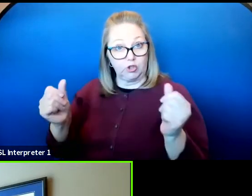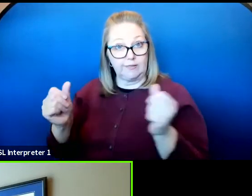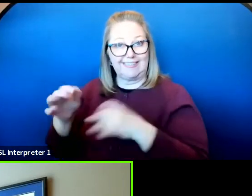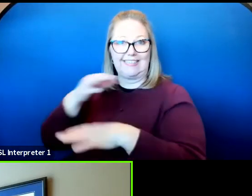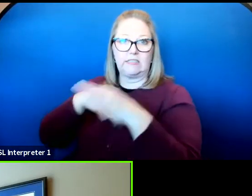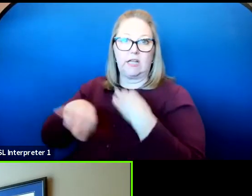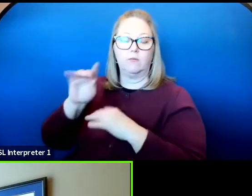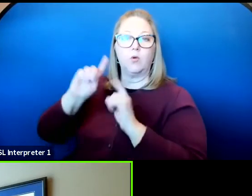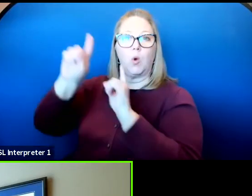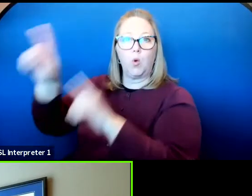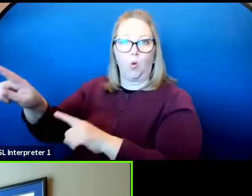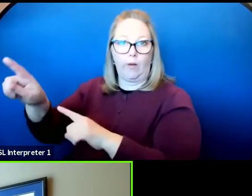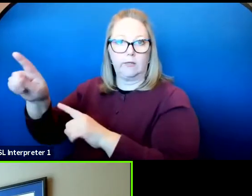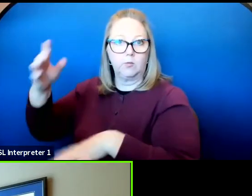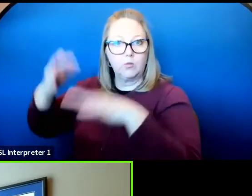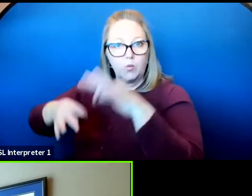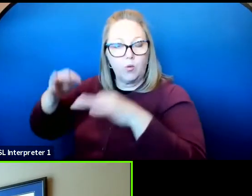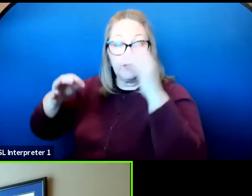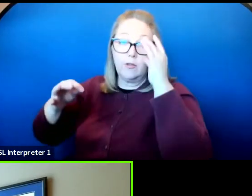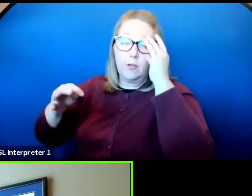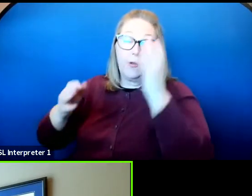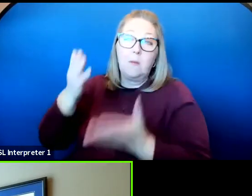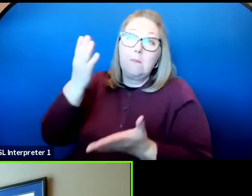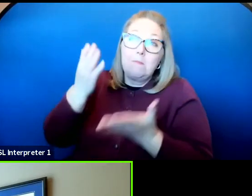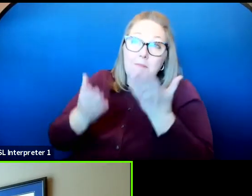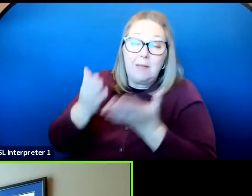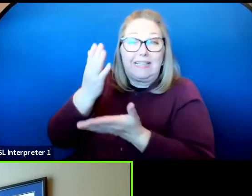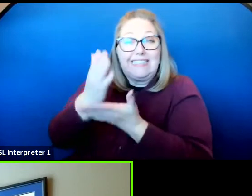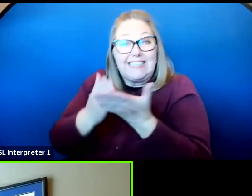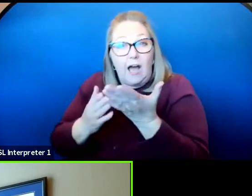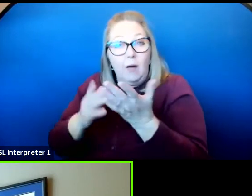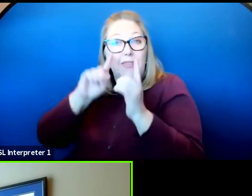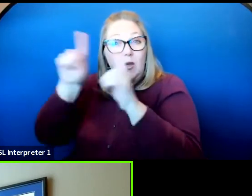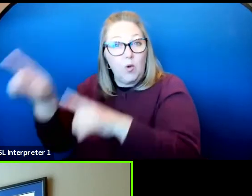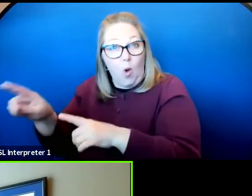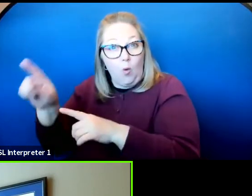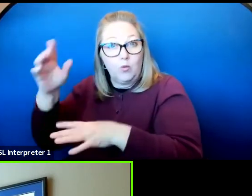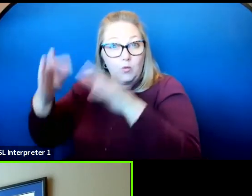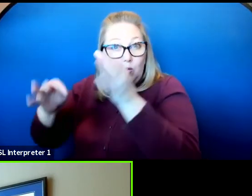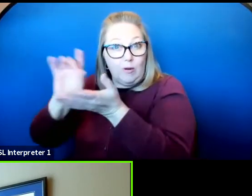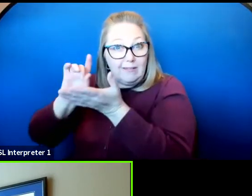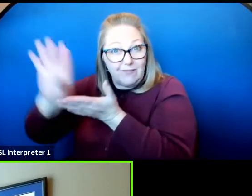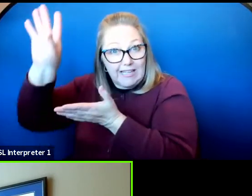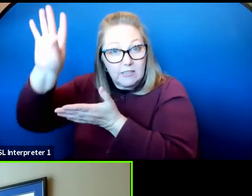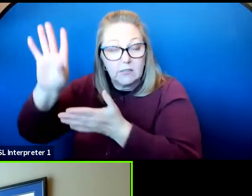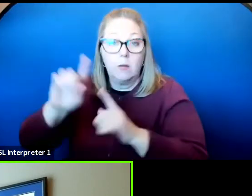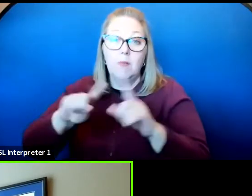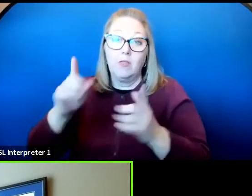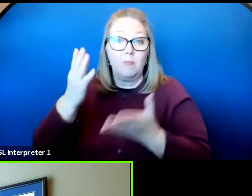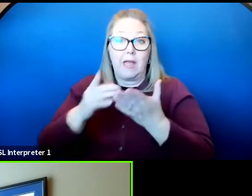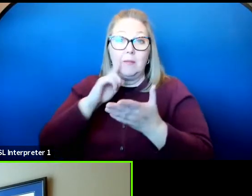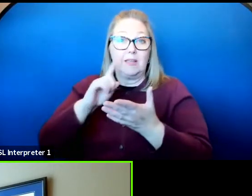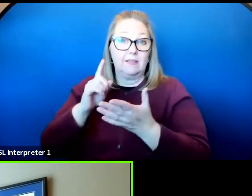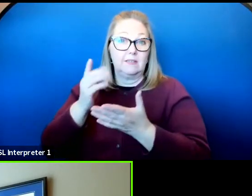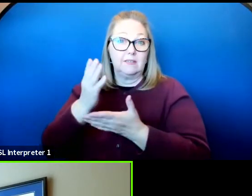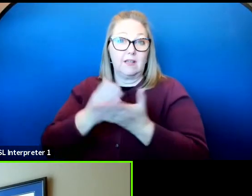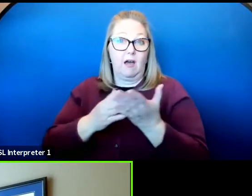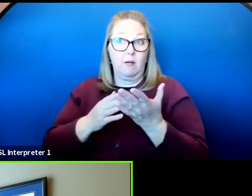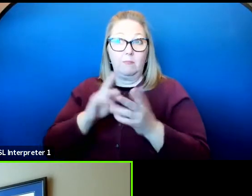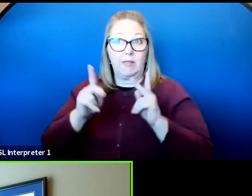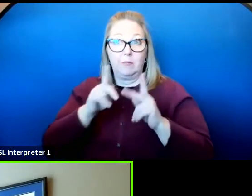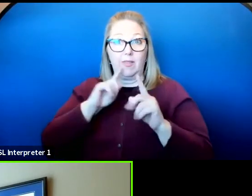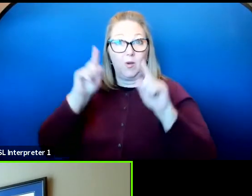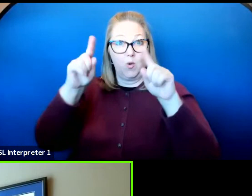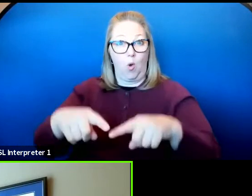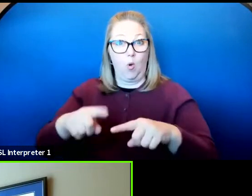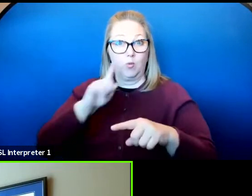there might be some cases that do end up in eviction, but there might be some cases after the moratorium ends that go through mediation and there's a